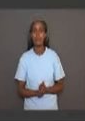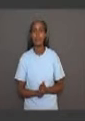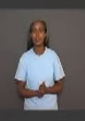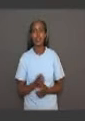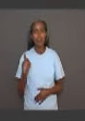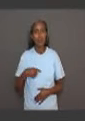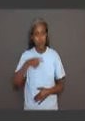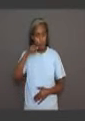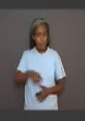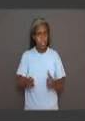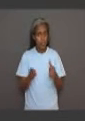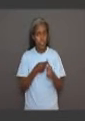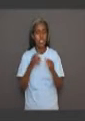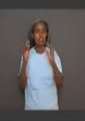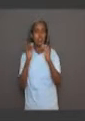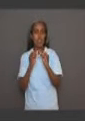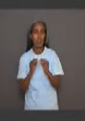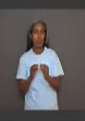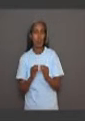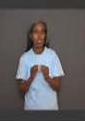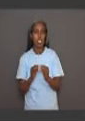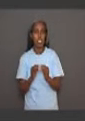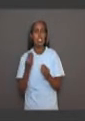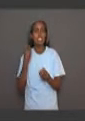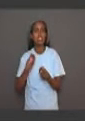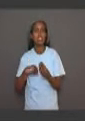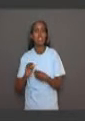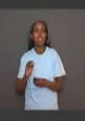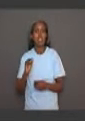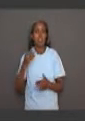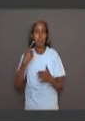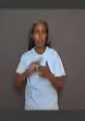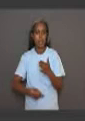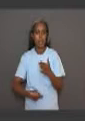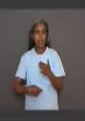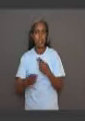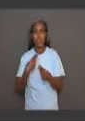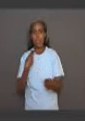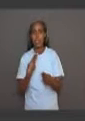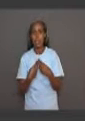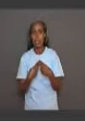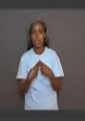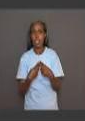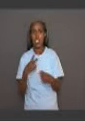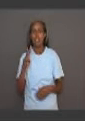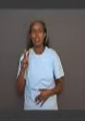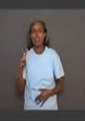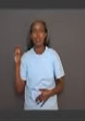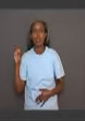We must first calculate the selling price by multiplying